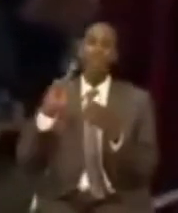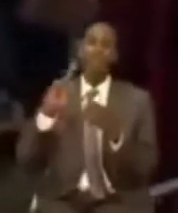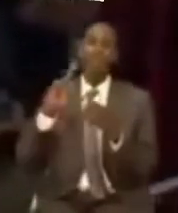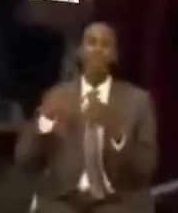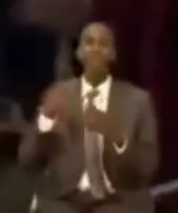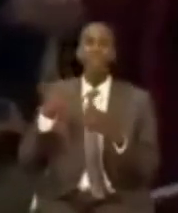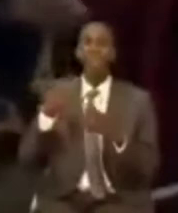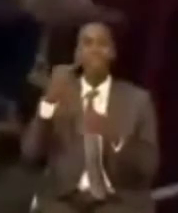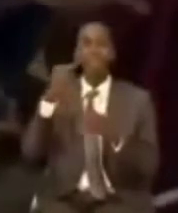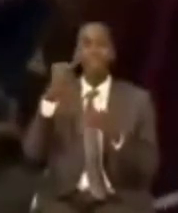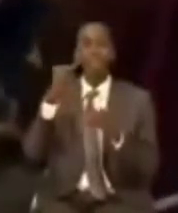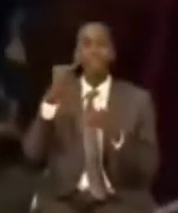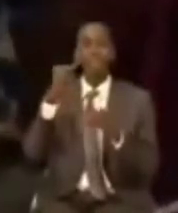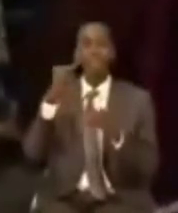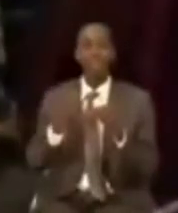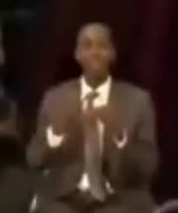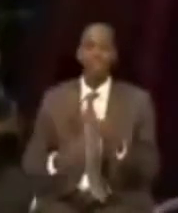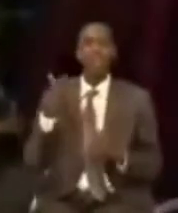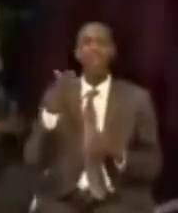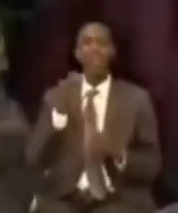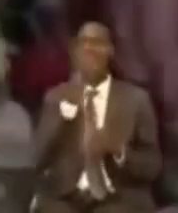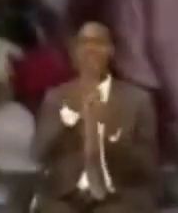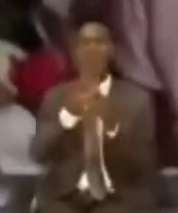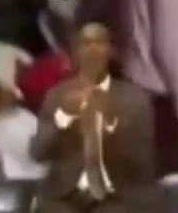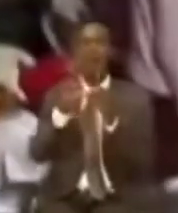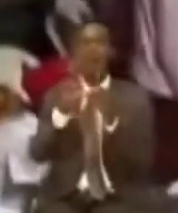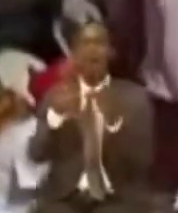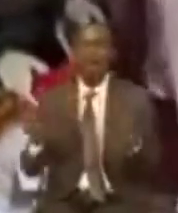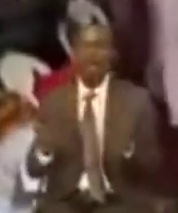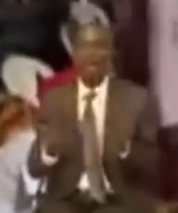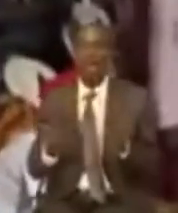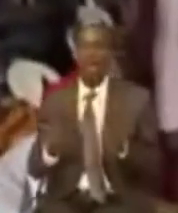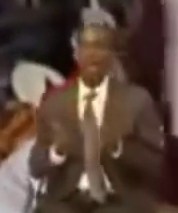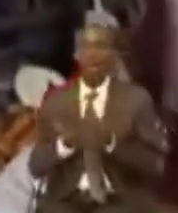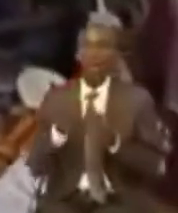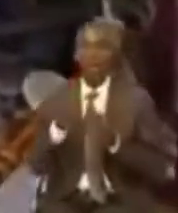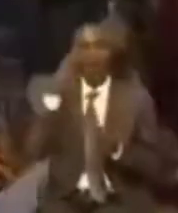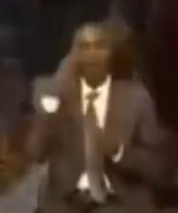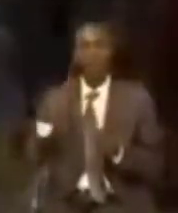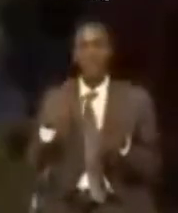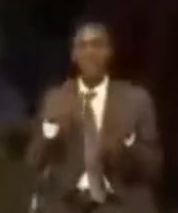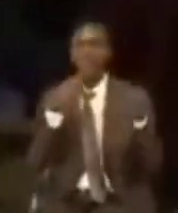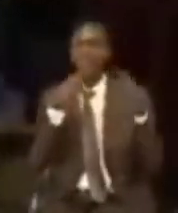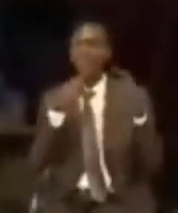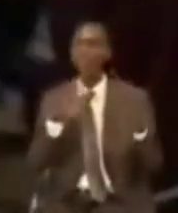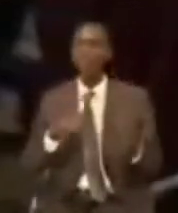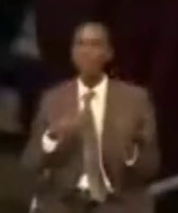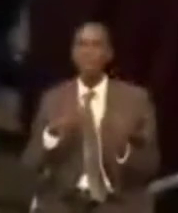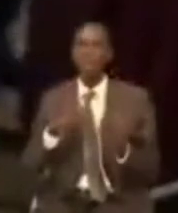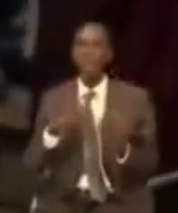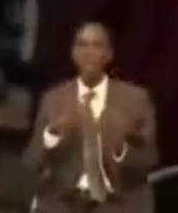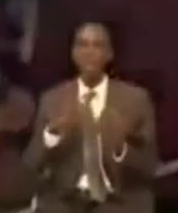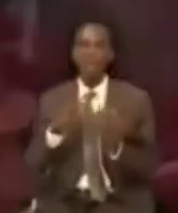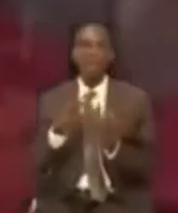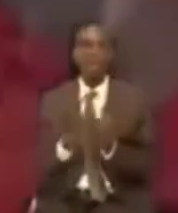the end, there's no place for argument.